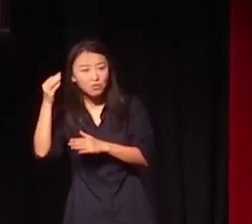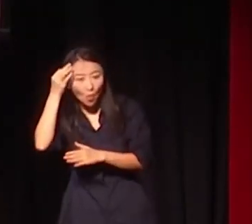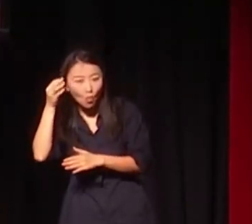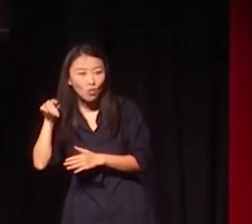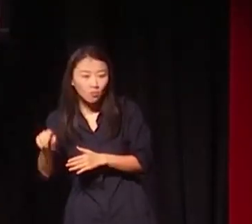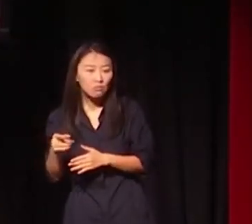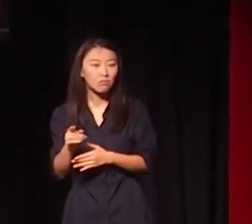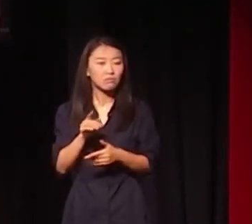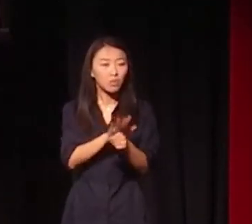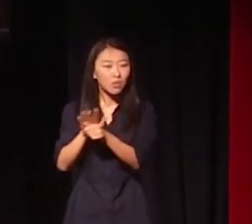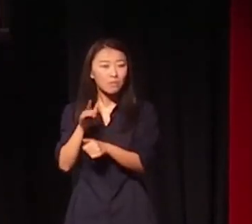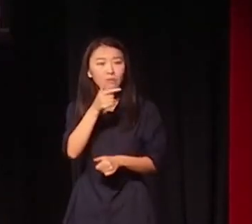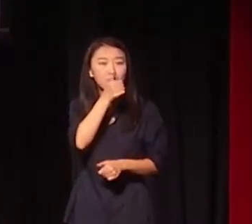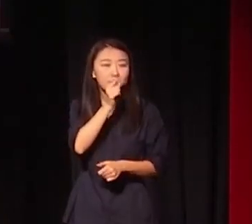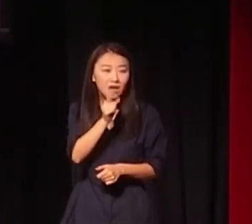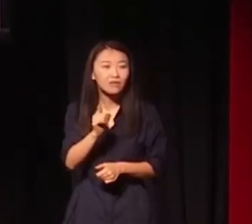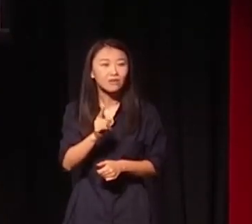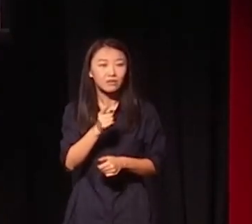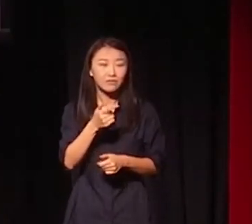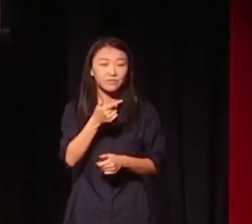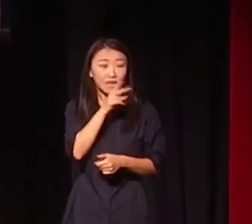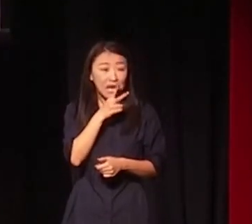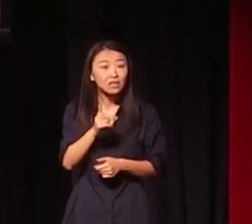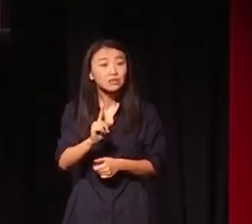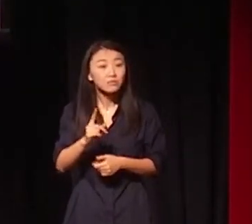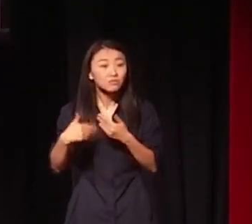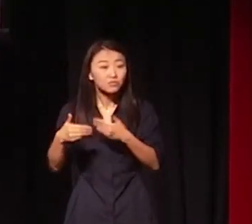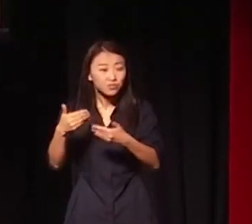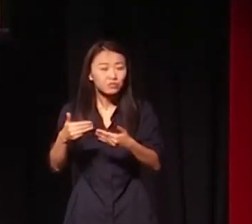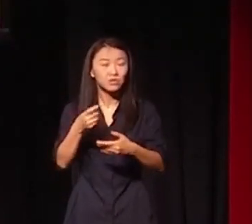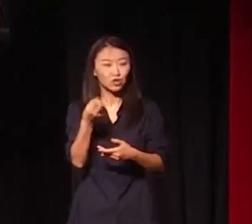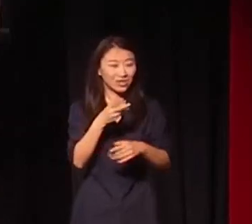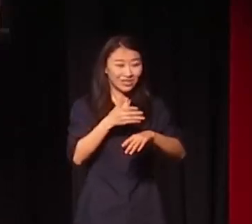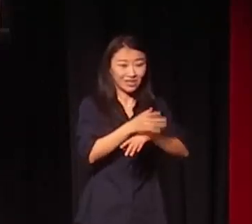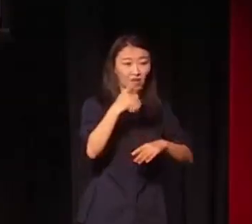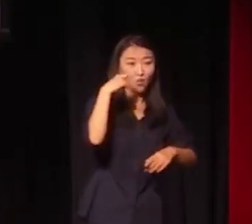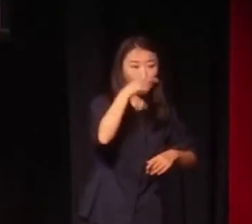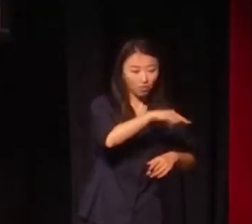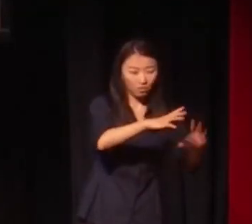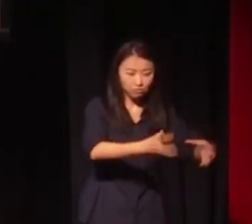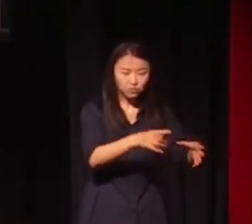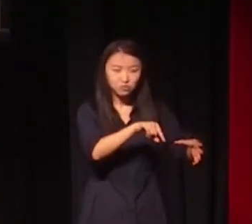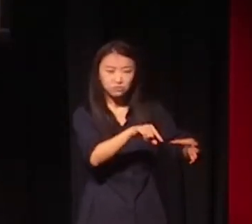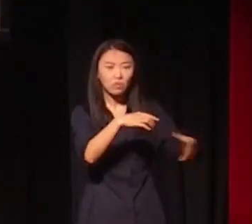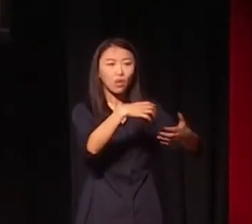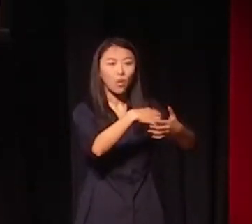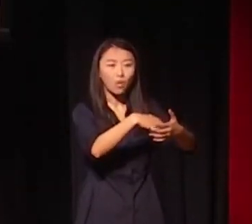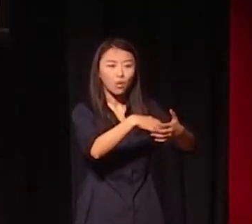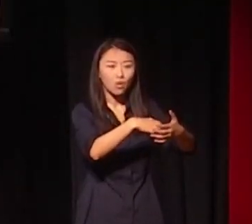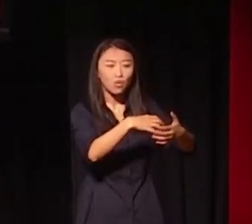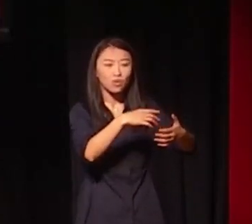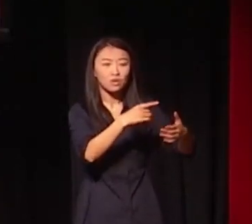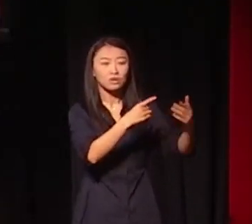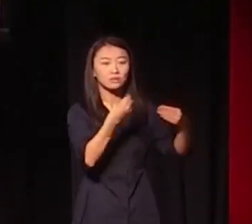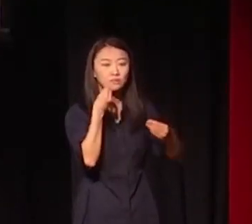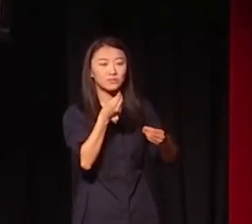historically, that research was first done with migrant communities, but I'll come back to